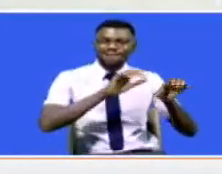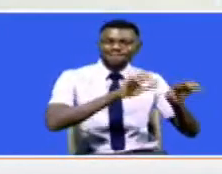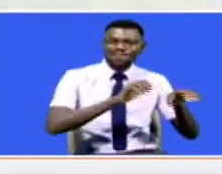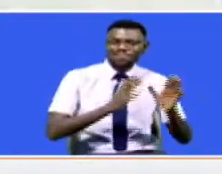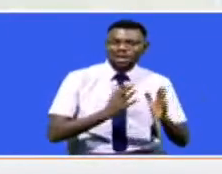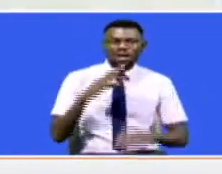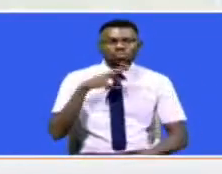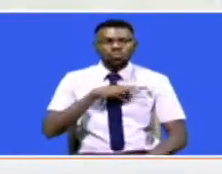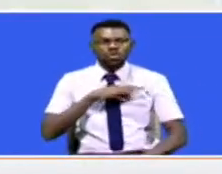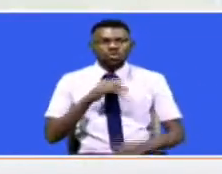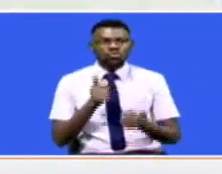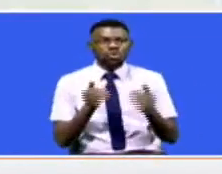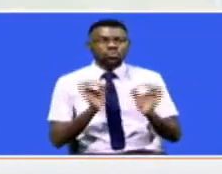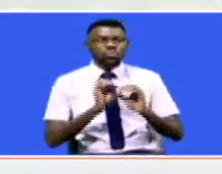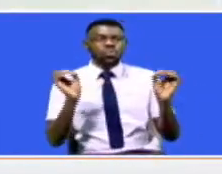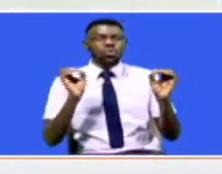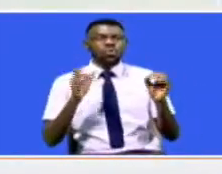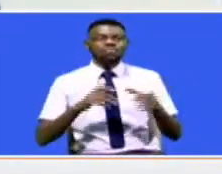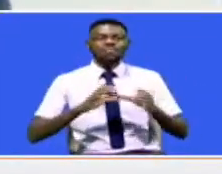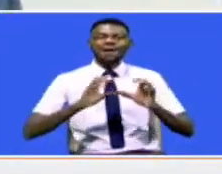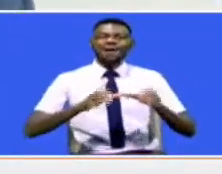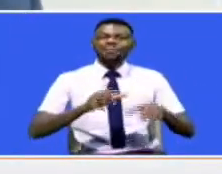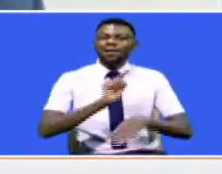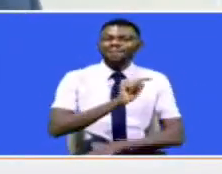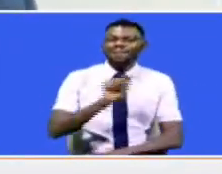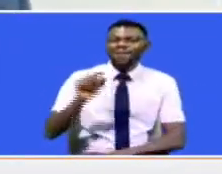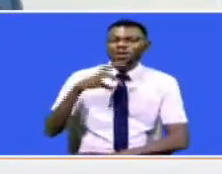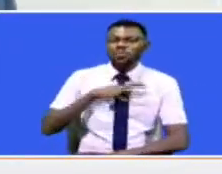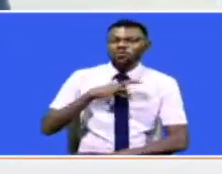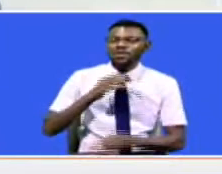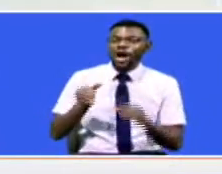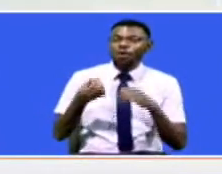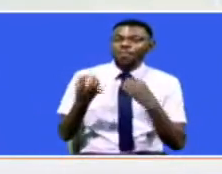8, how many subsidiaries are profit making? How many are loss making?